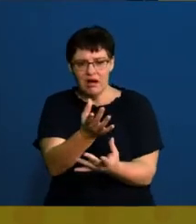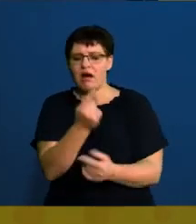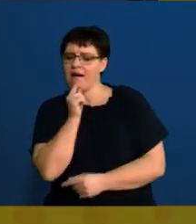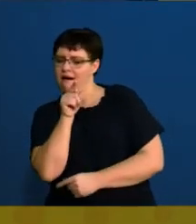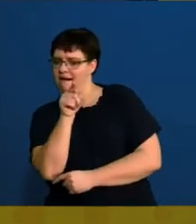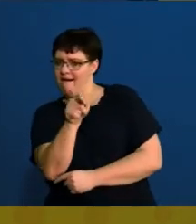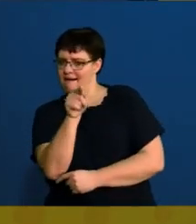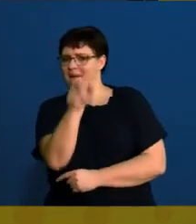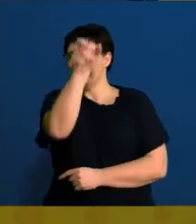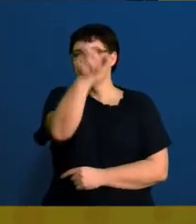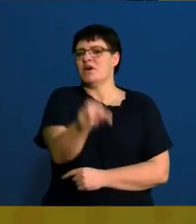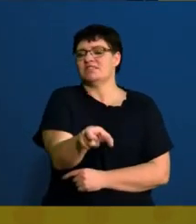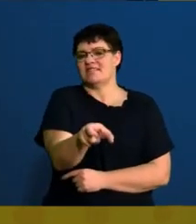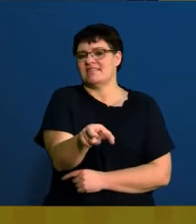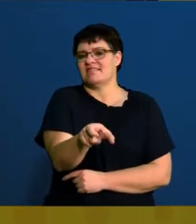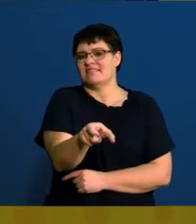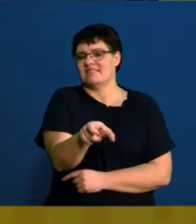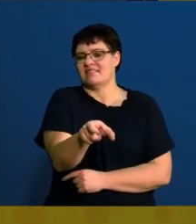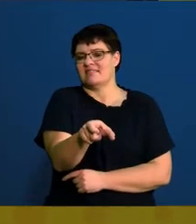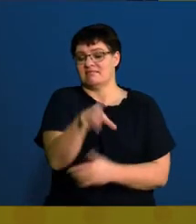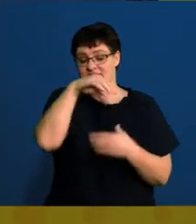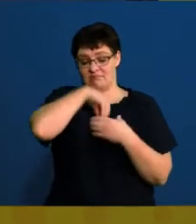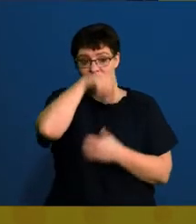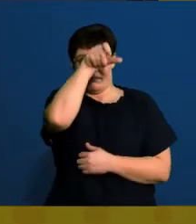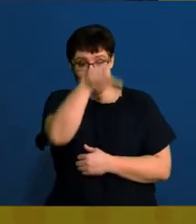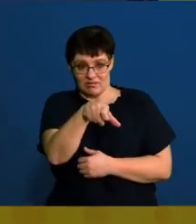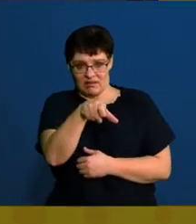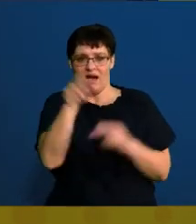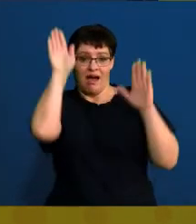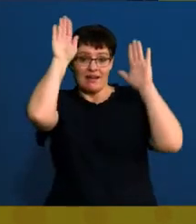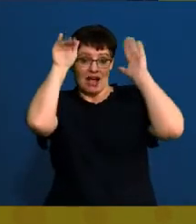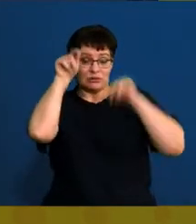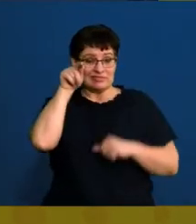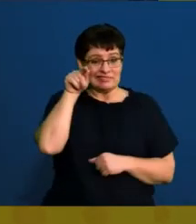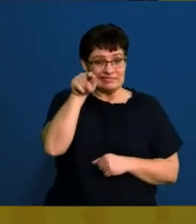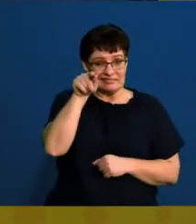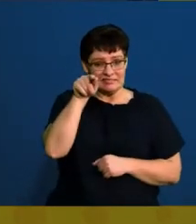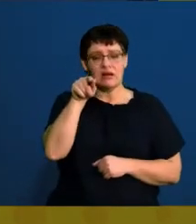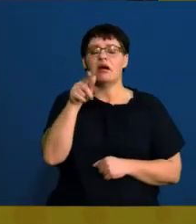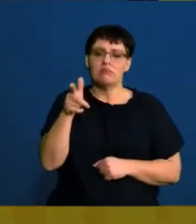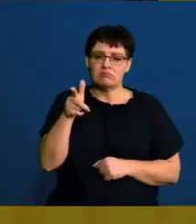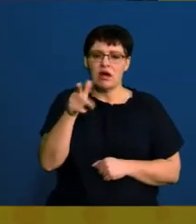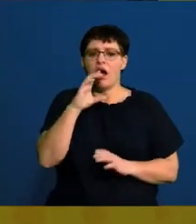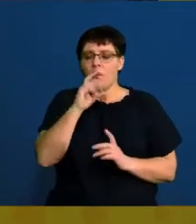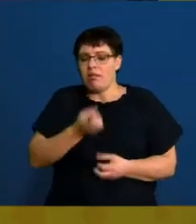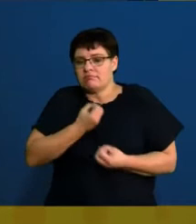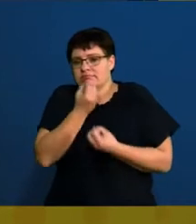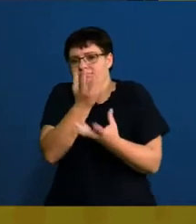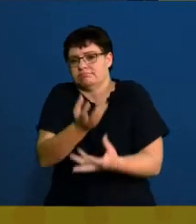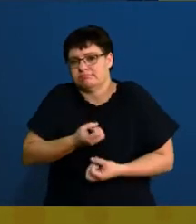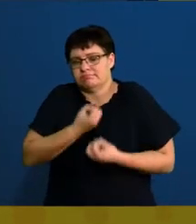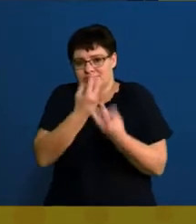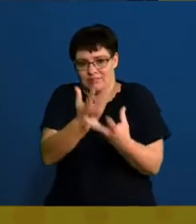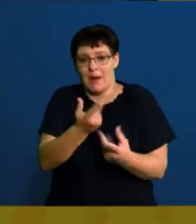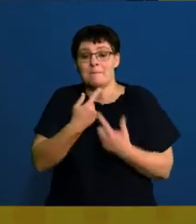of indication as to what it is the character in the cartoon is obviously communicating to you